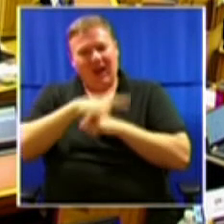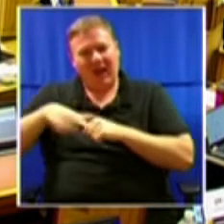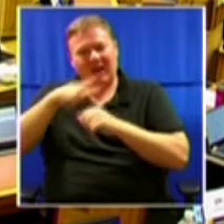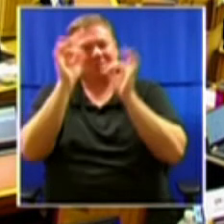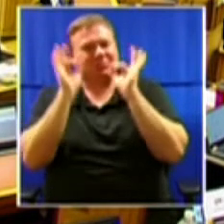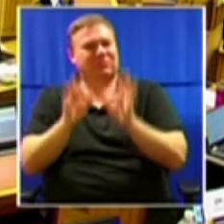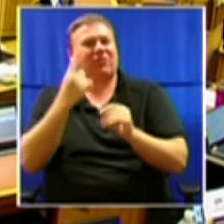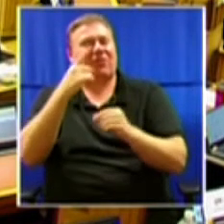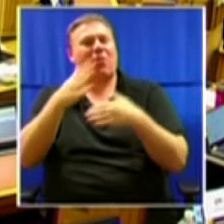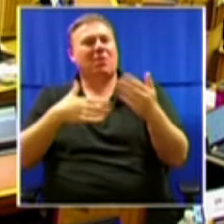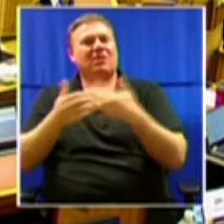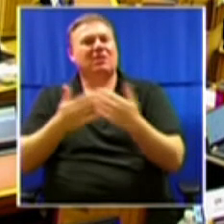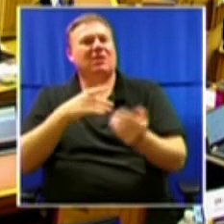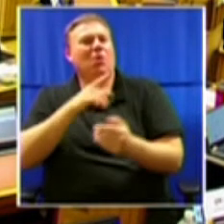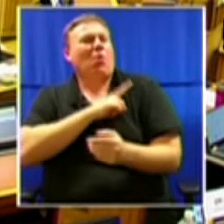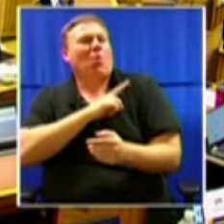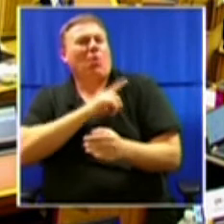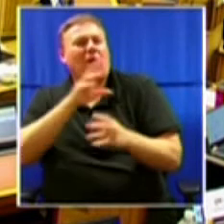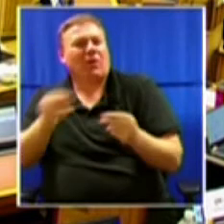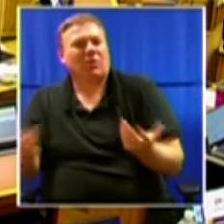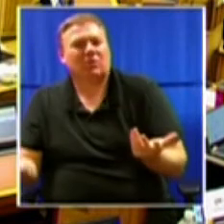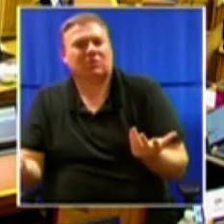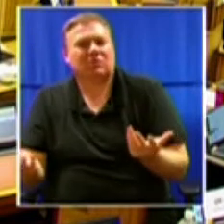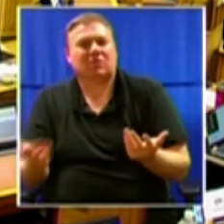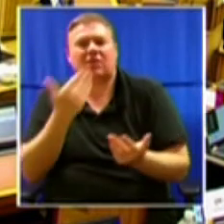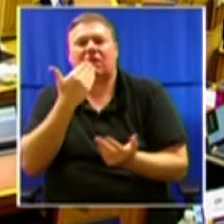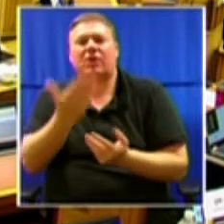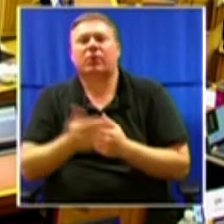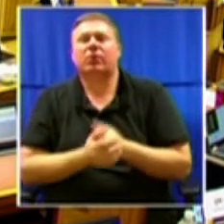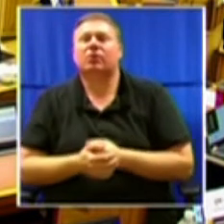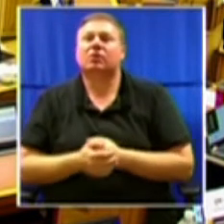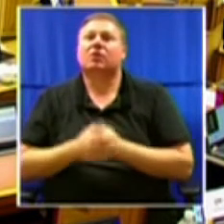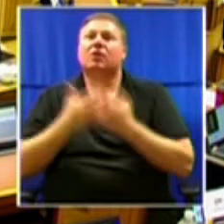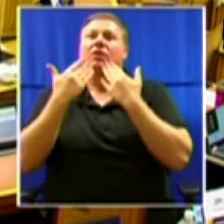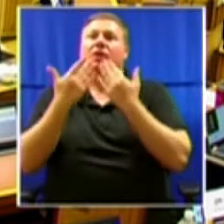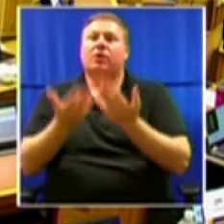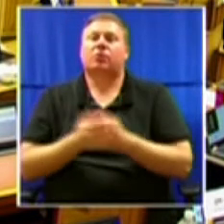not? The Honourable Deputy Minister. Thank you, Chairperson.